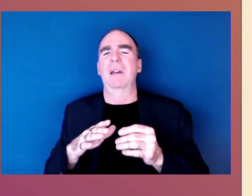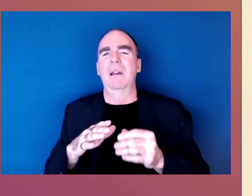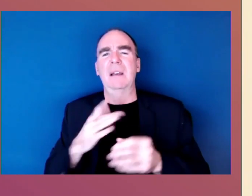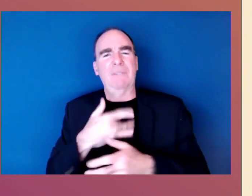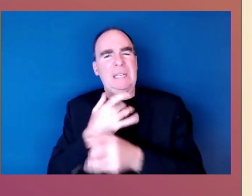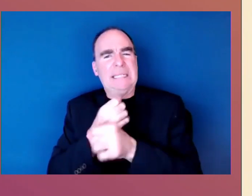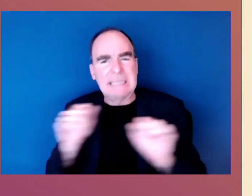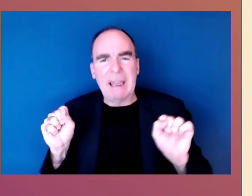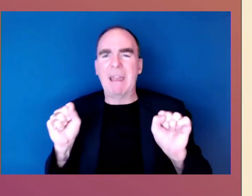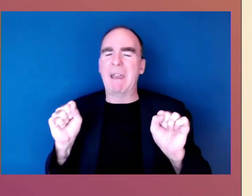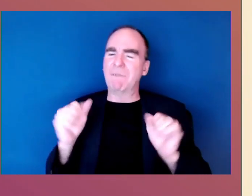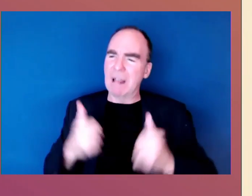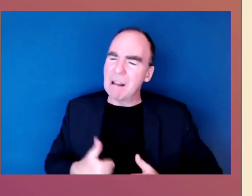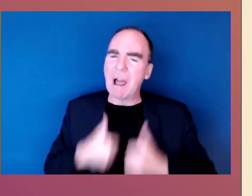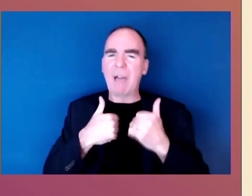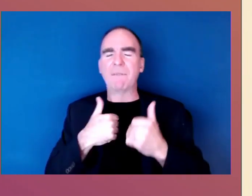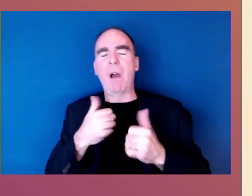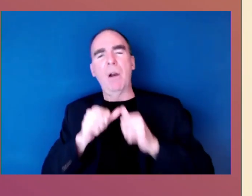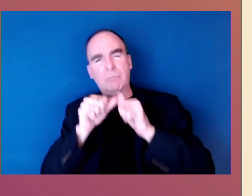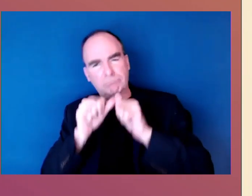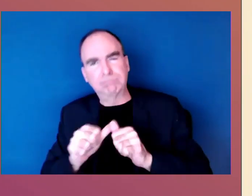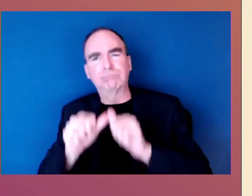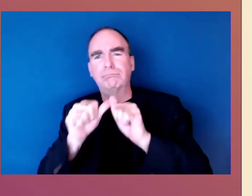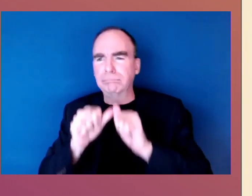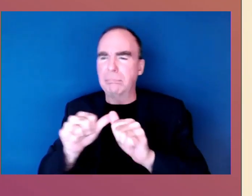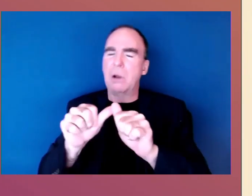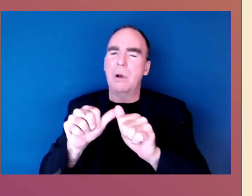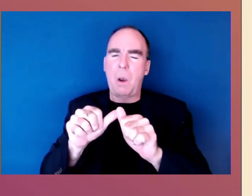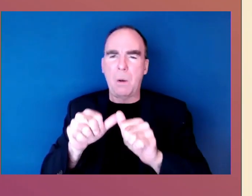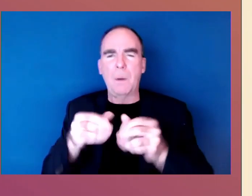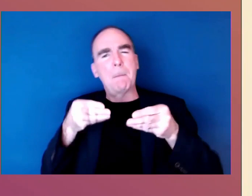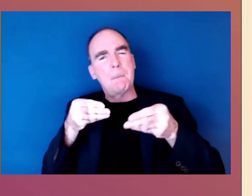can contribute many of the goals by